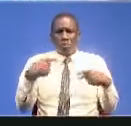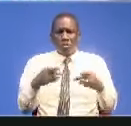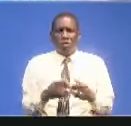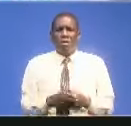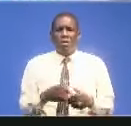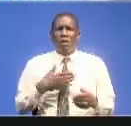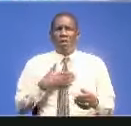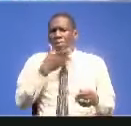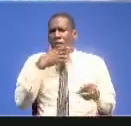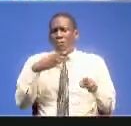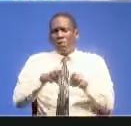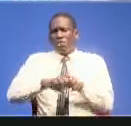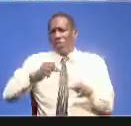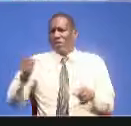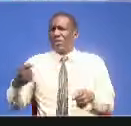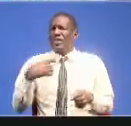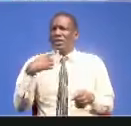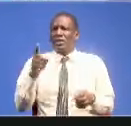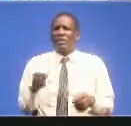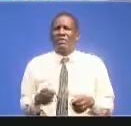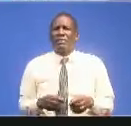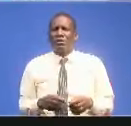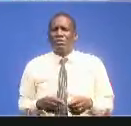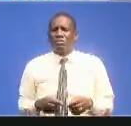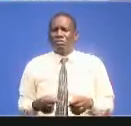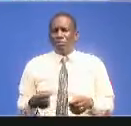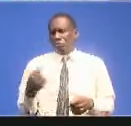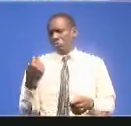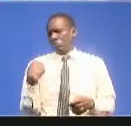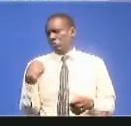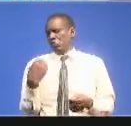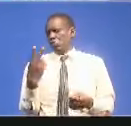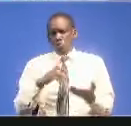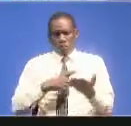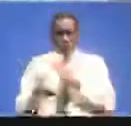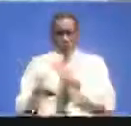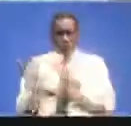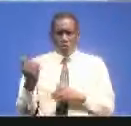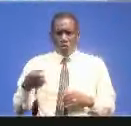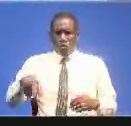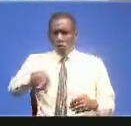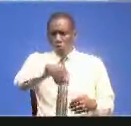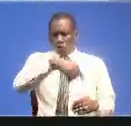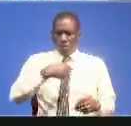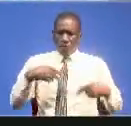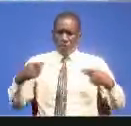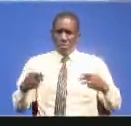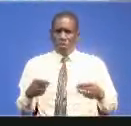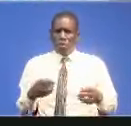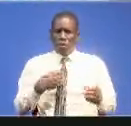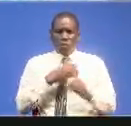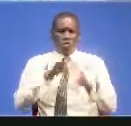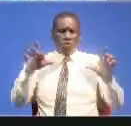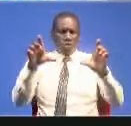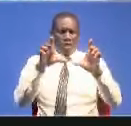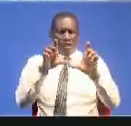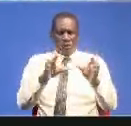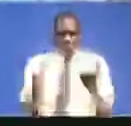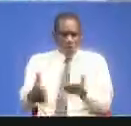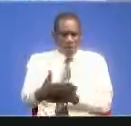My brother on the other side said, just as recently as 2 weeks ago, we are having people who don't even have a license to